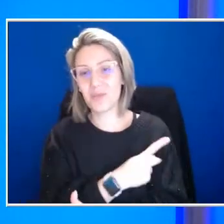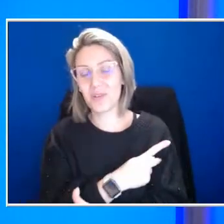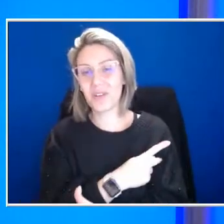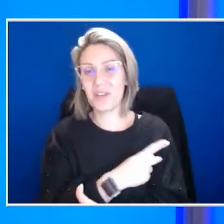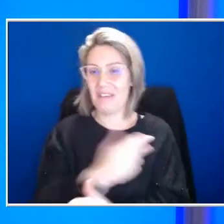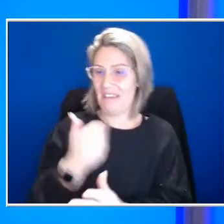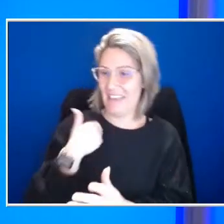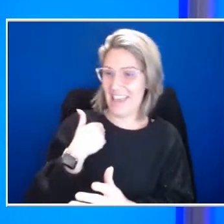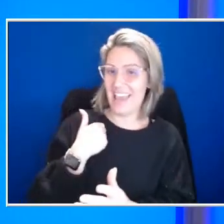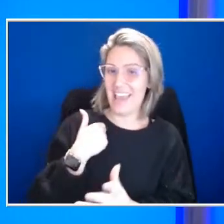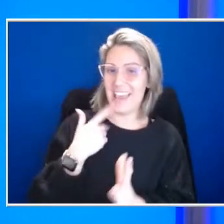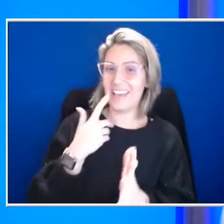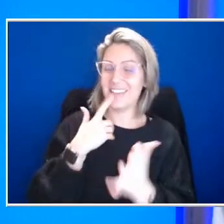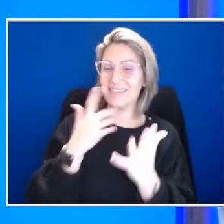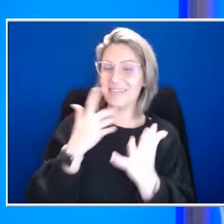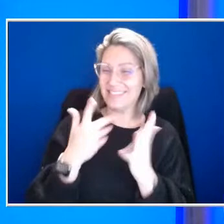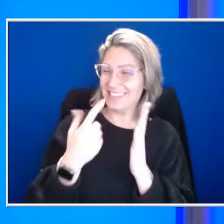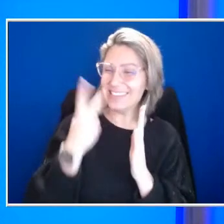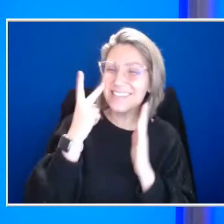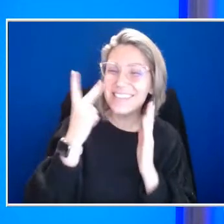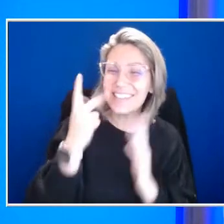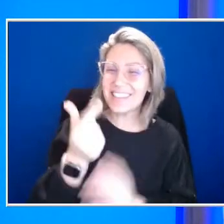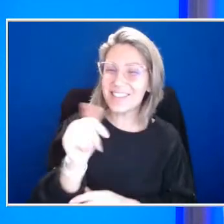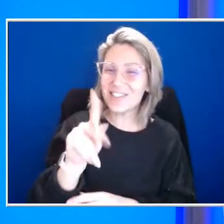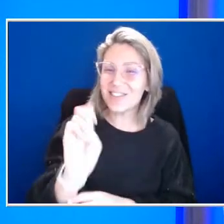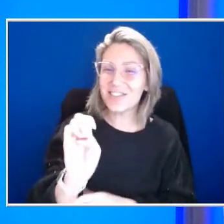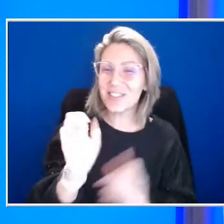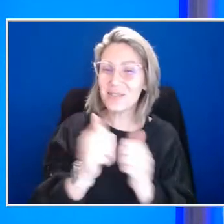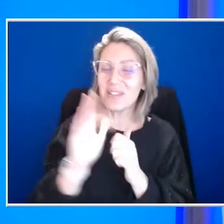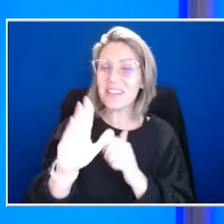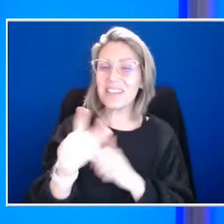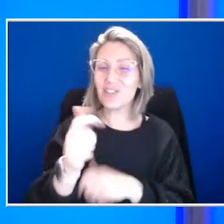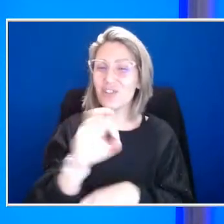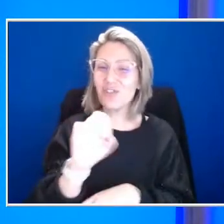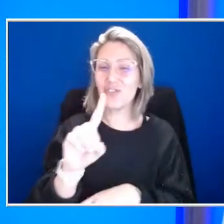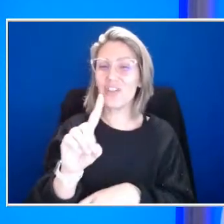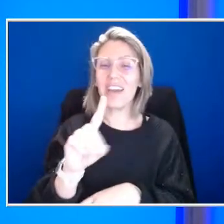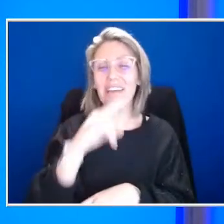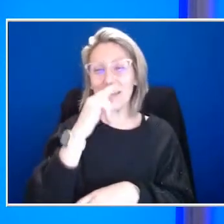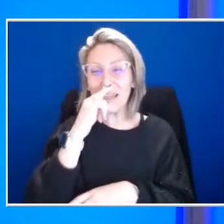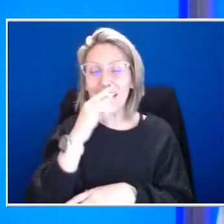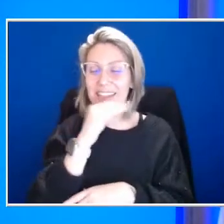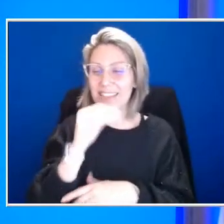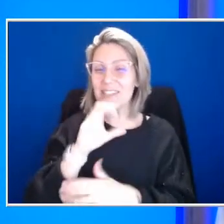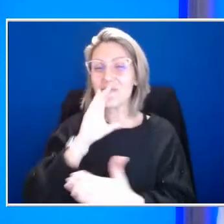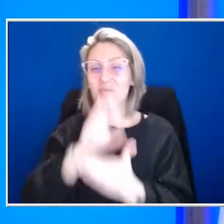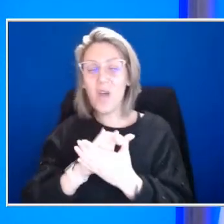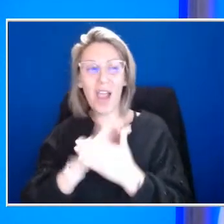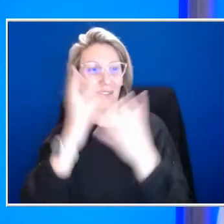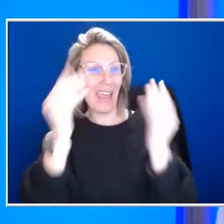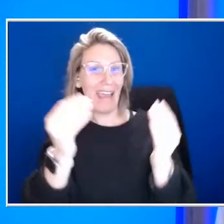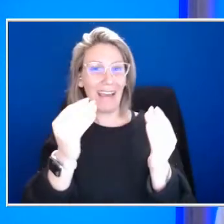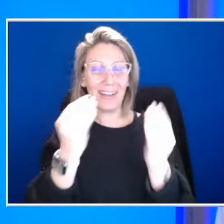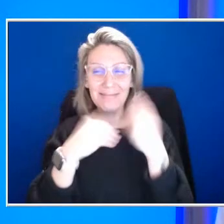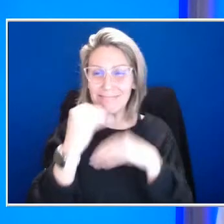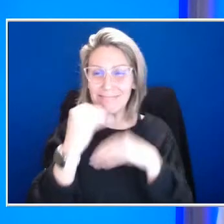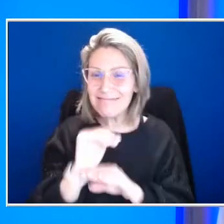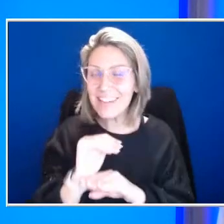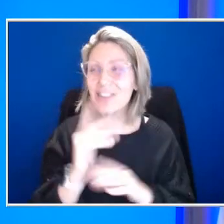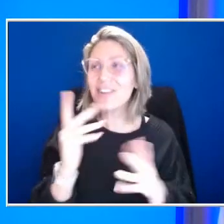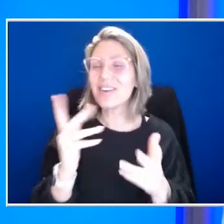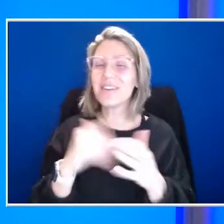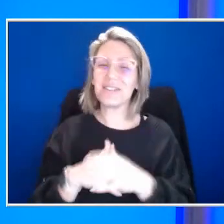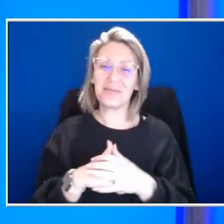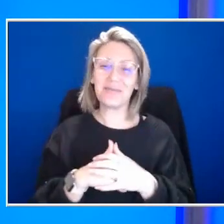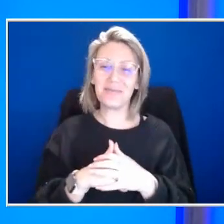they're enjoying life. Seeing Gene with his grandkids, seeing Gene with his wife, going out for dinner, and we